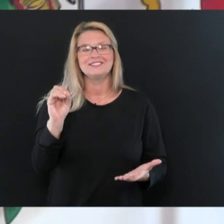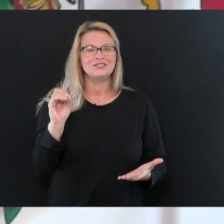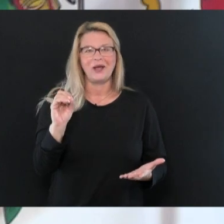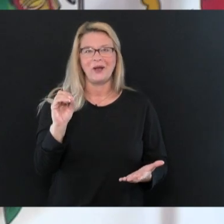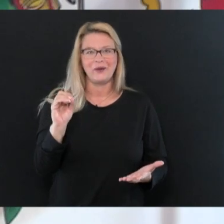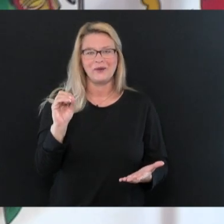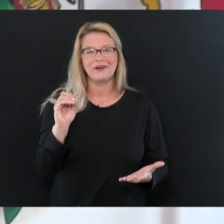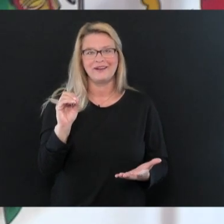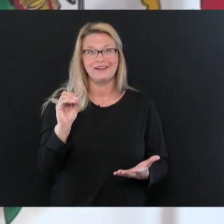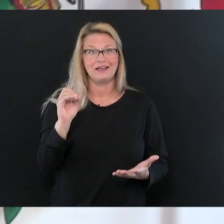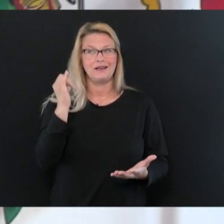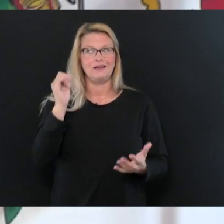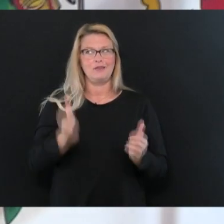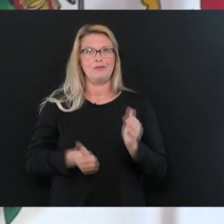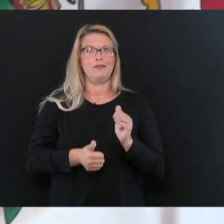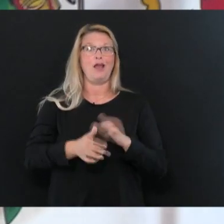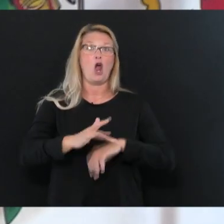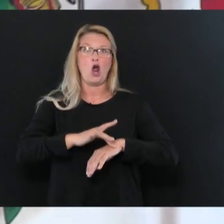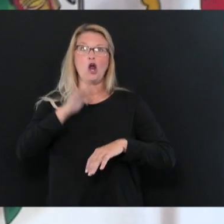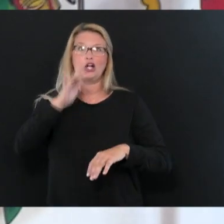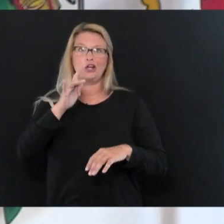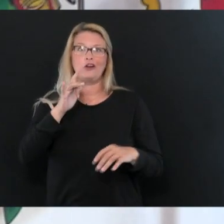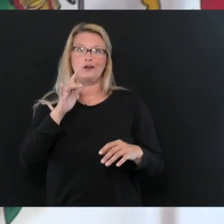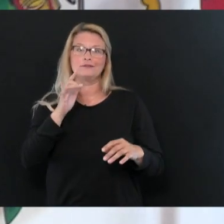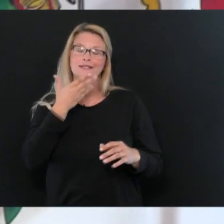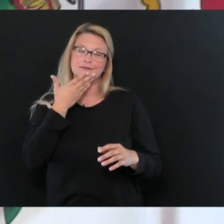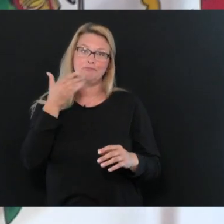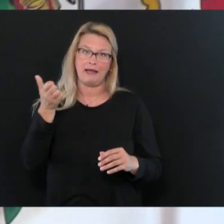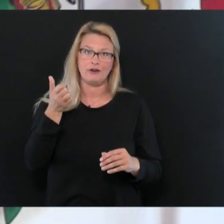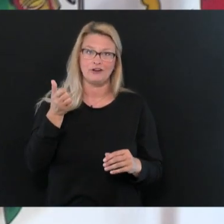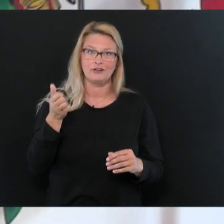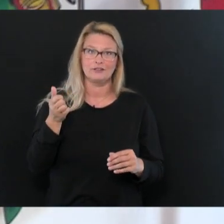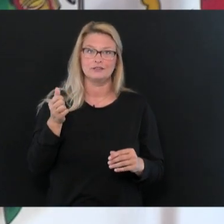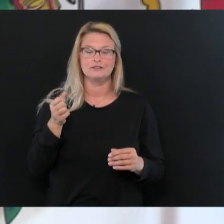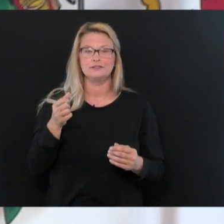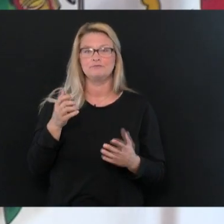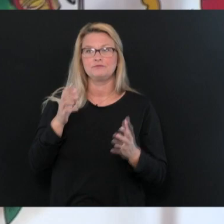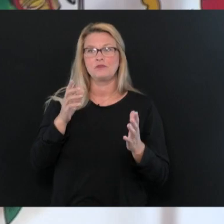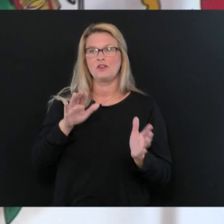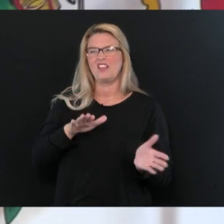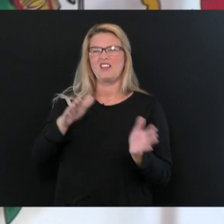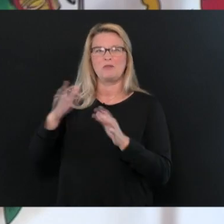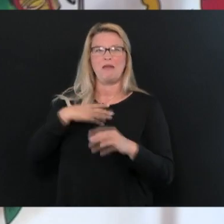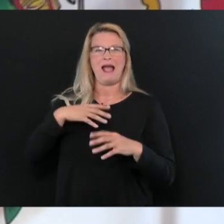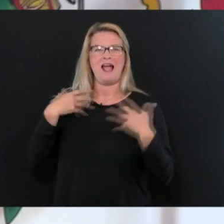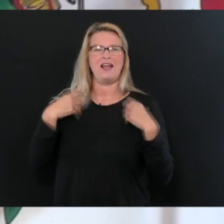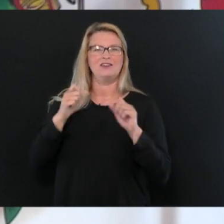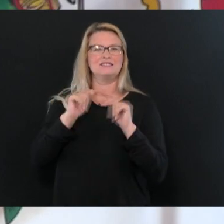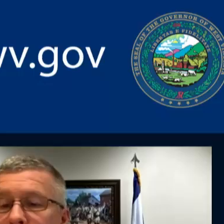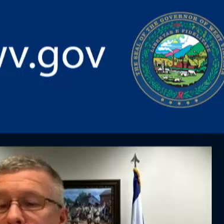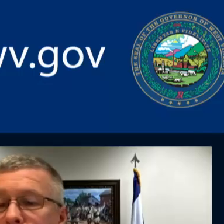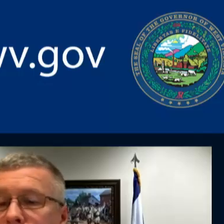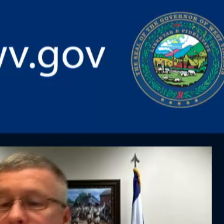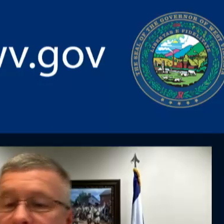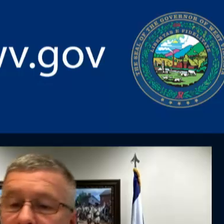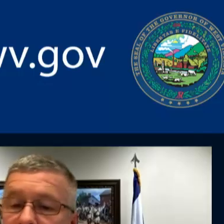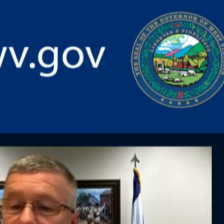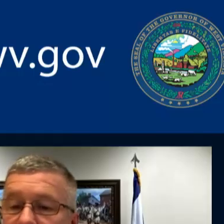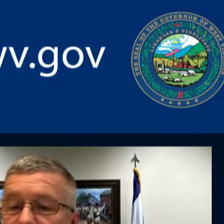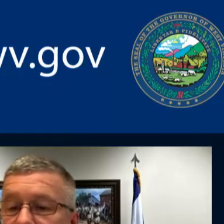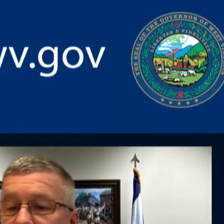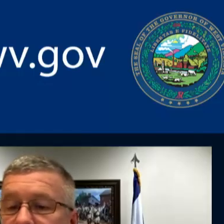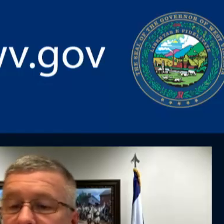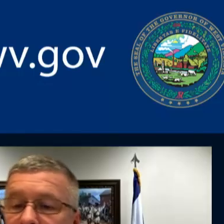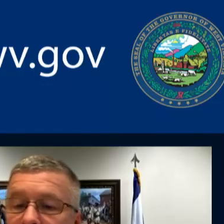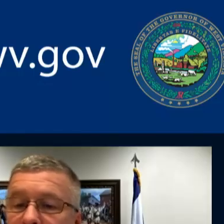the earlier we can treat, the better, but Dr. Marsh and Dr. Amjad can answer this a lot better than I. And